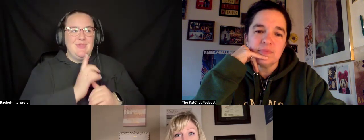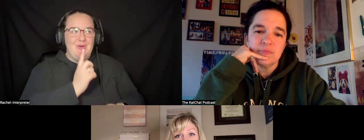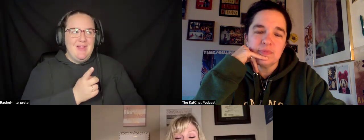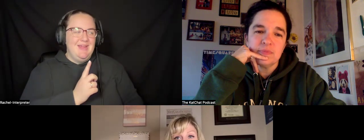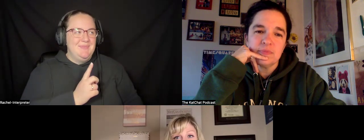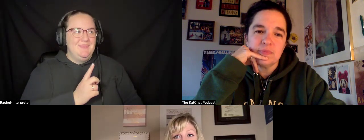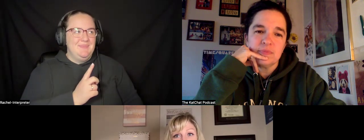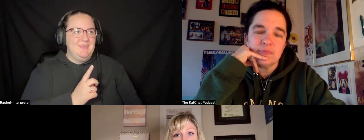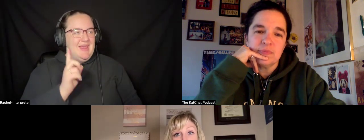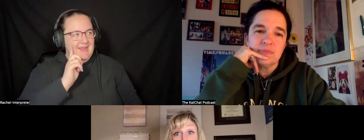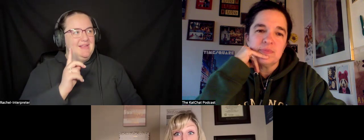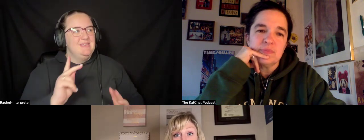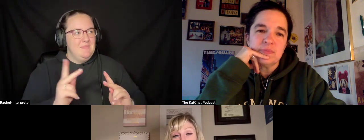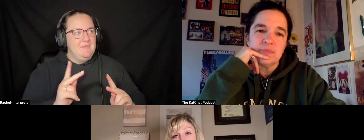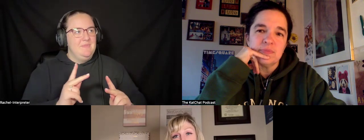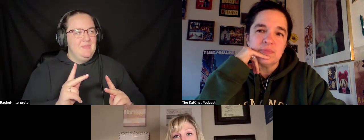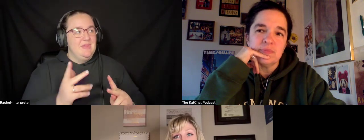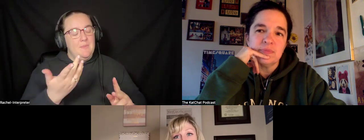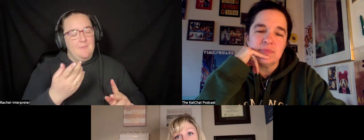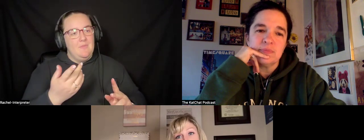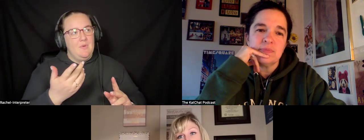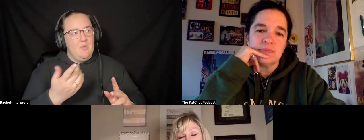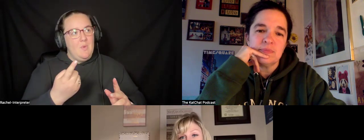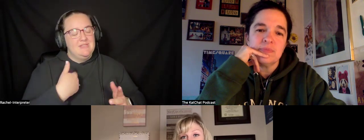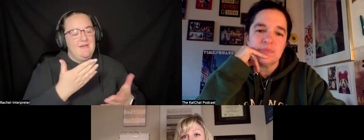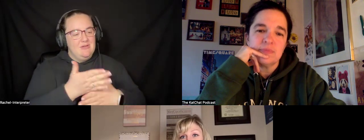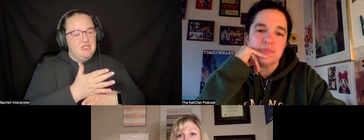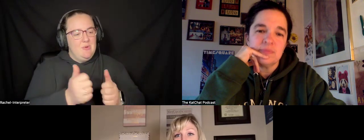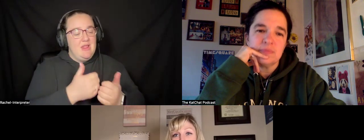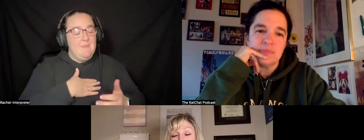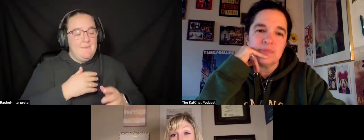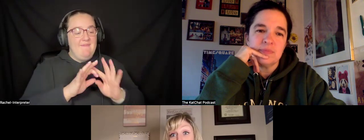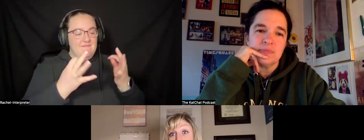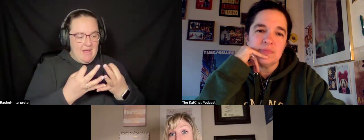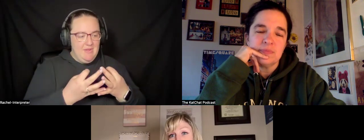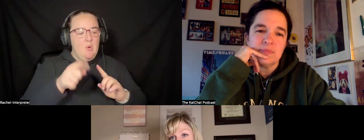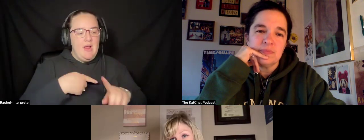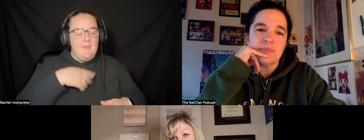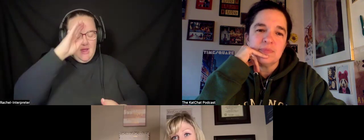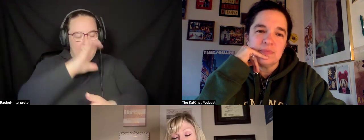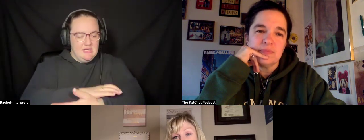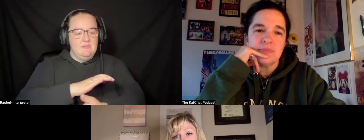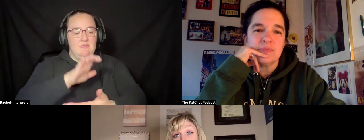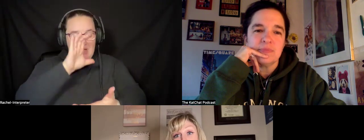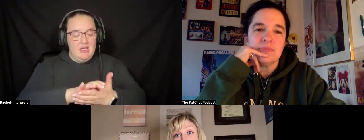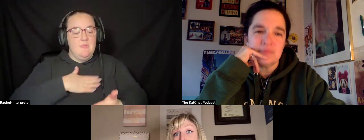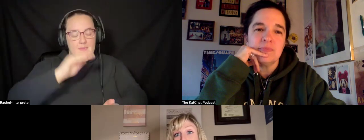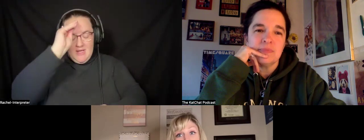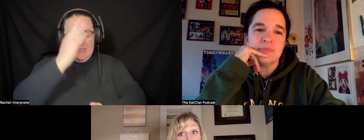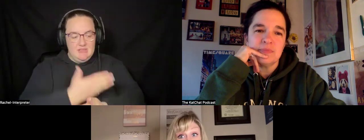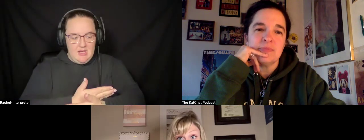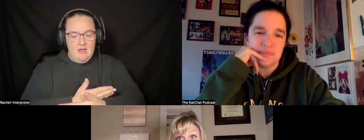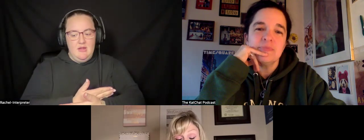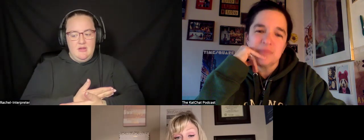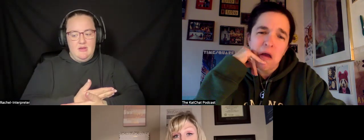been the ones I've gotten to share with my family. So when my husband and my son have come with me, so like the very first Christmas con, my son had just